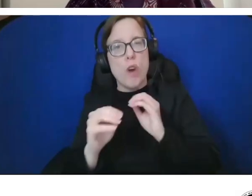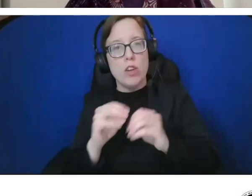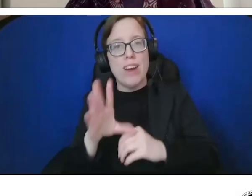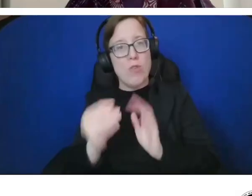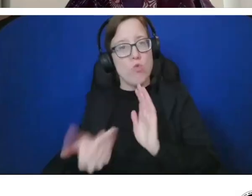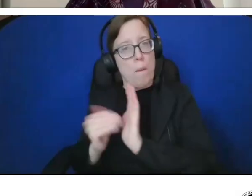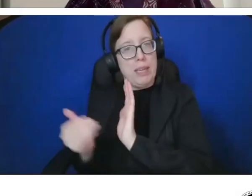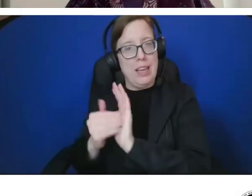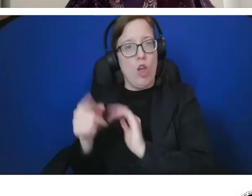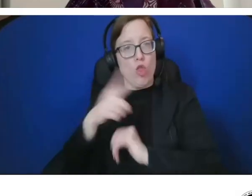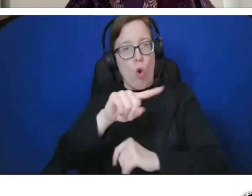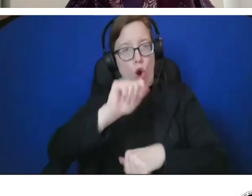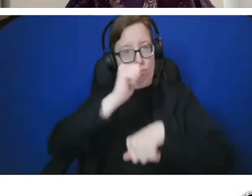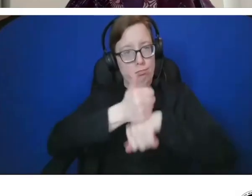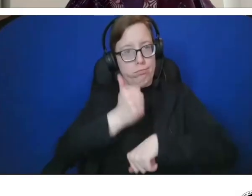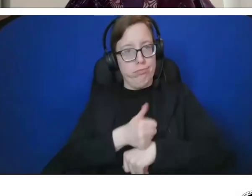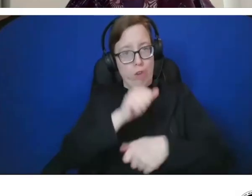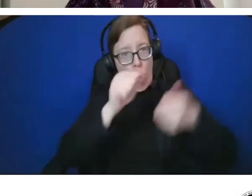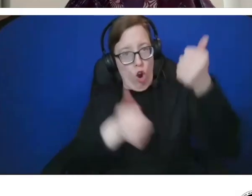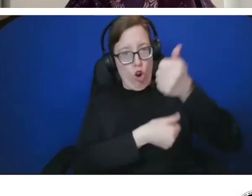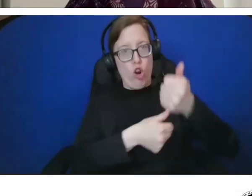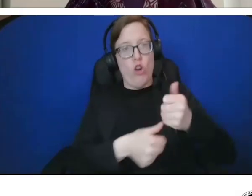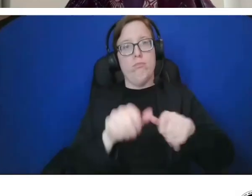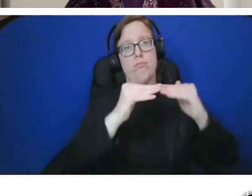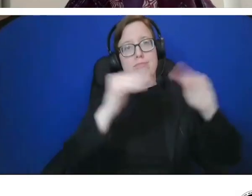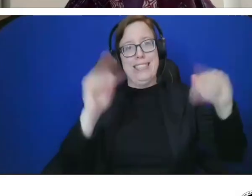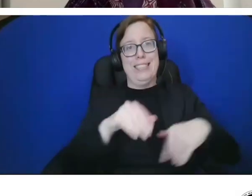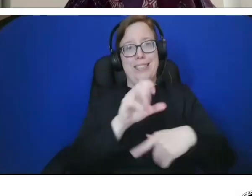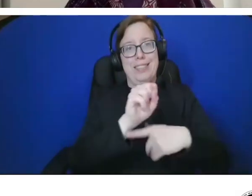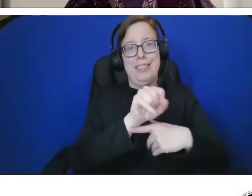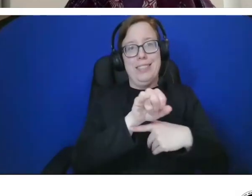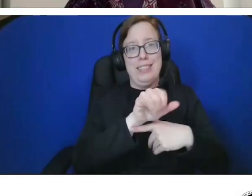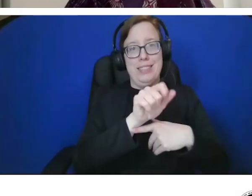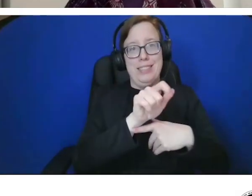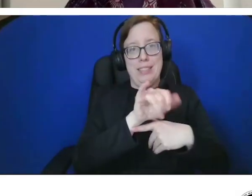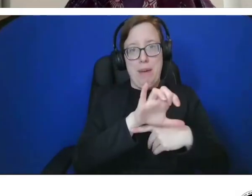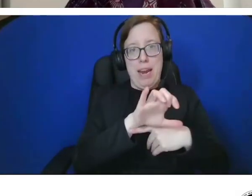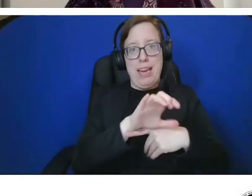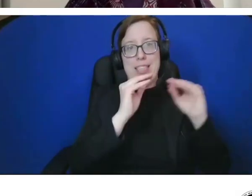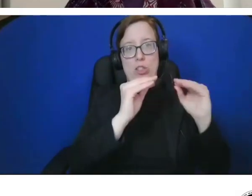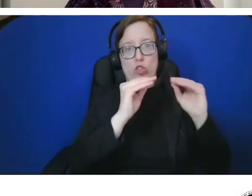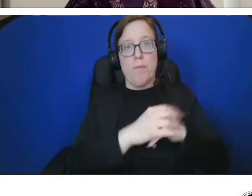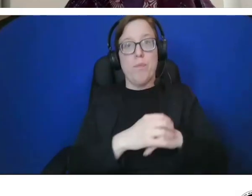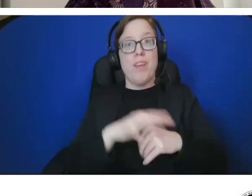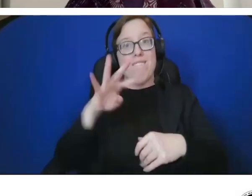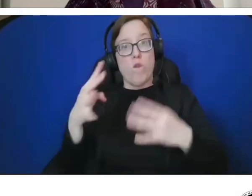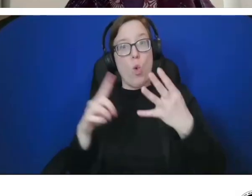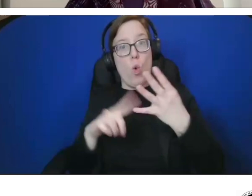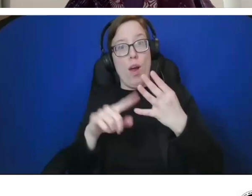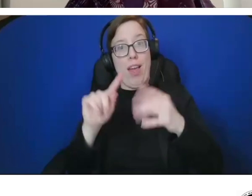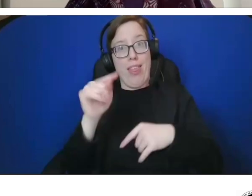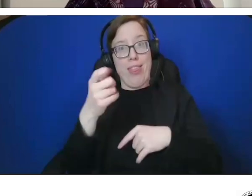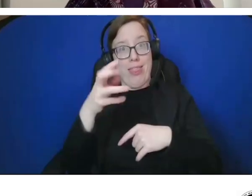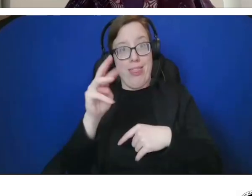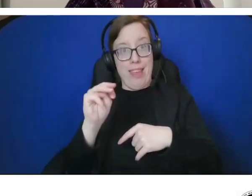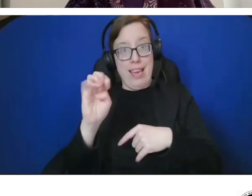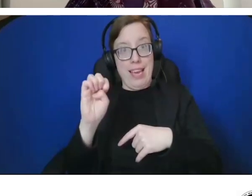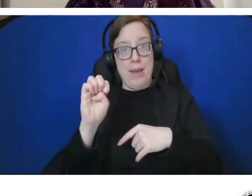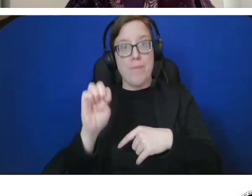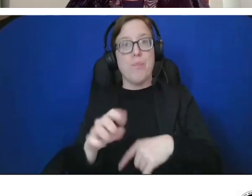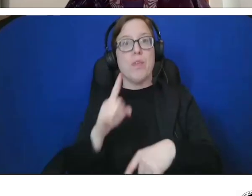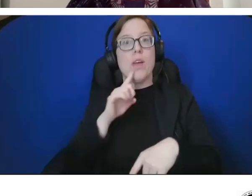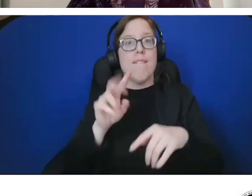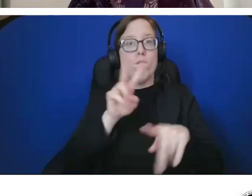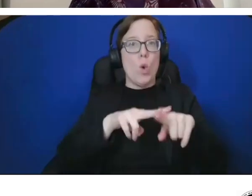are all systematic instruction principles. The fourth theme they showed us and talked about was vocabulary